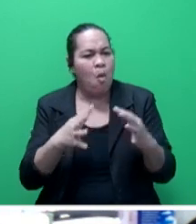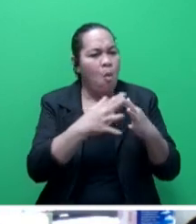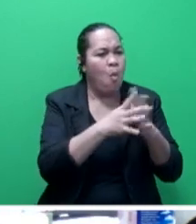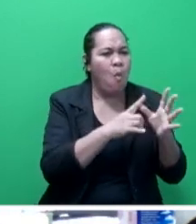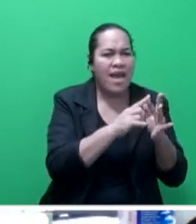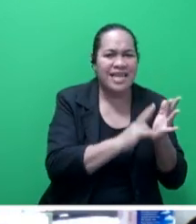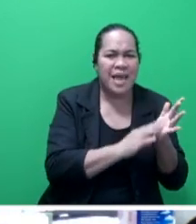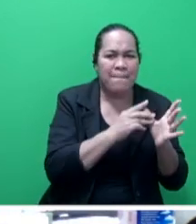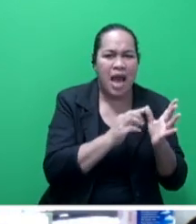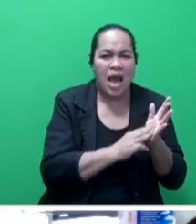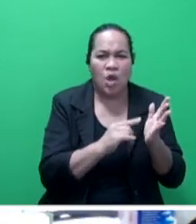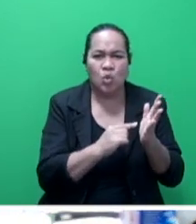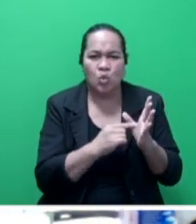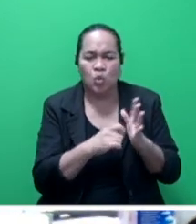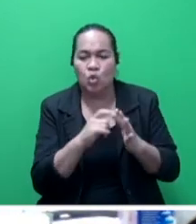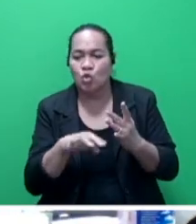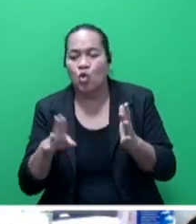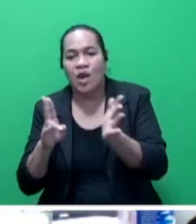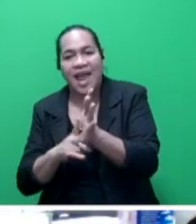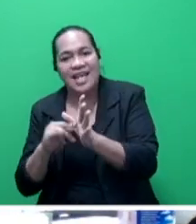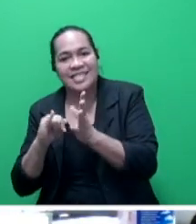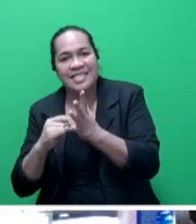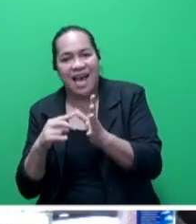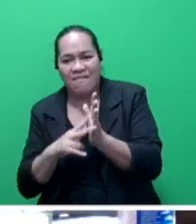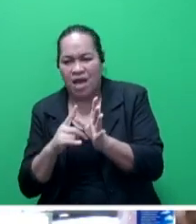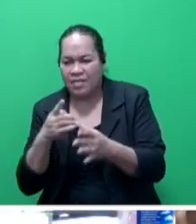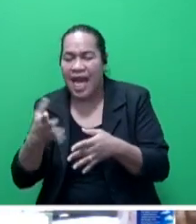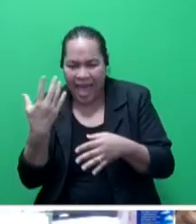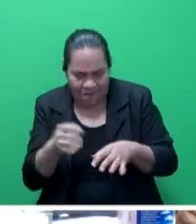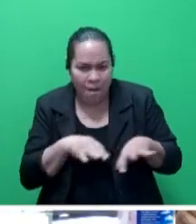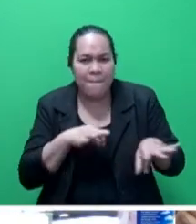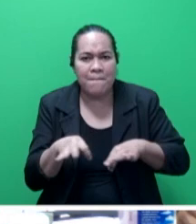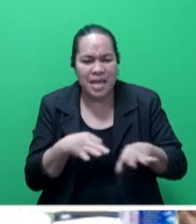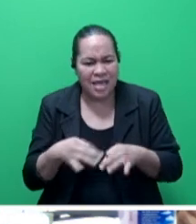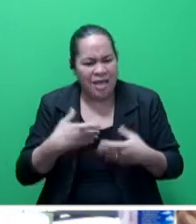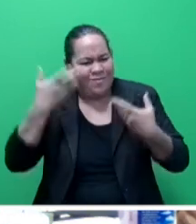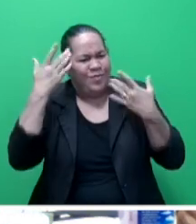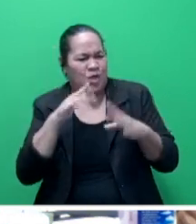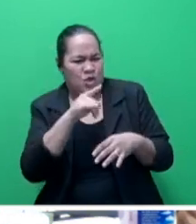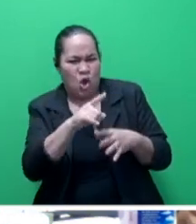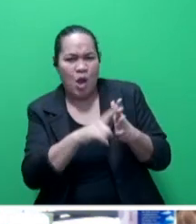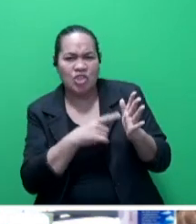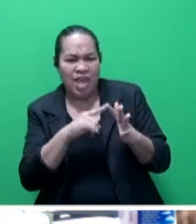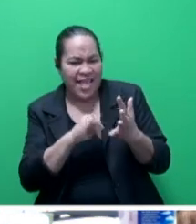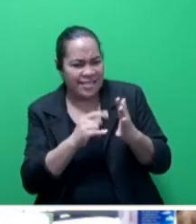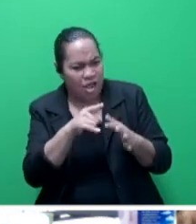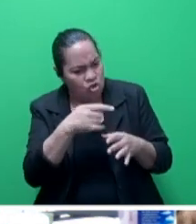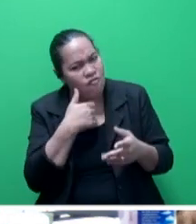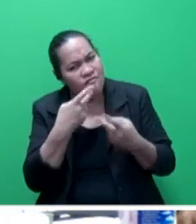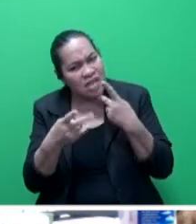Wainimakutu to Nasaba, Mr. Speaker, sir. There are plans. I don't know whether the Honorable Chesaselkuru has been visiting rural